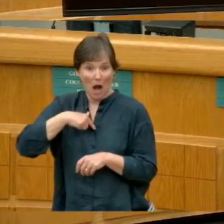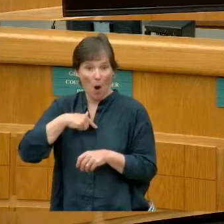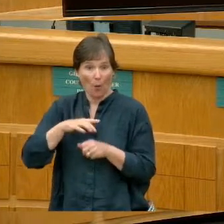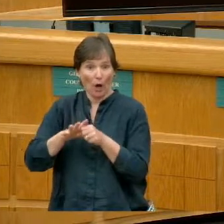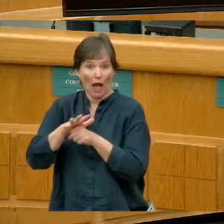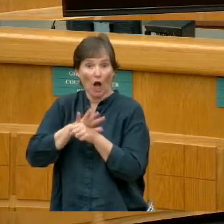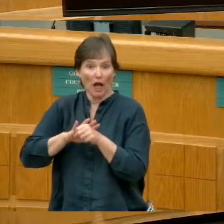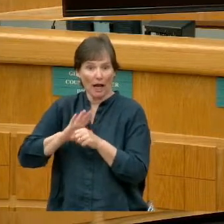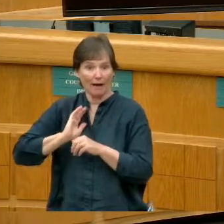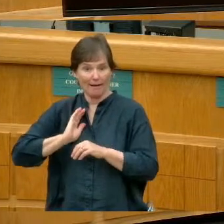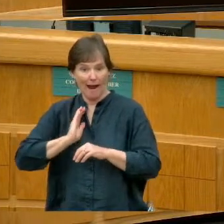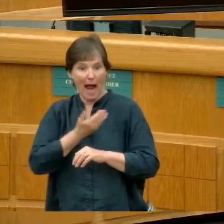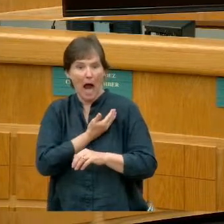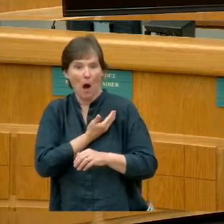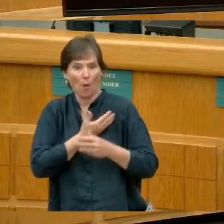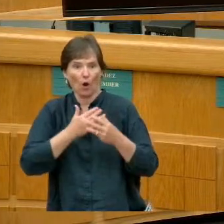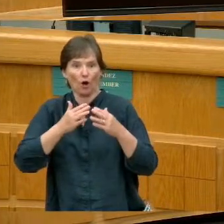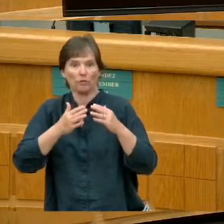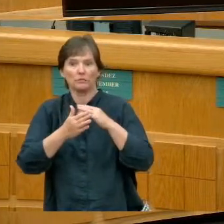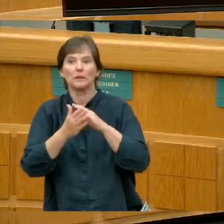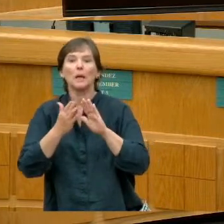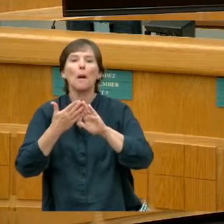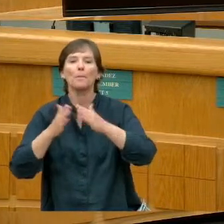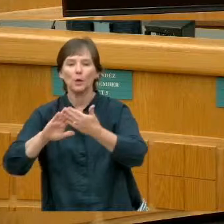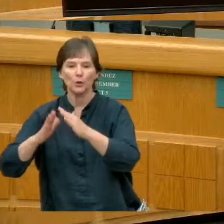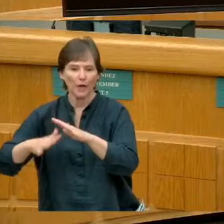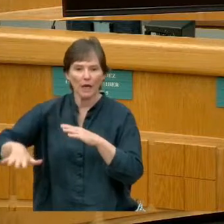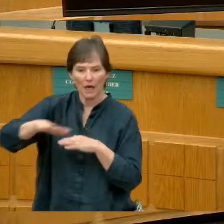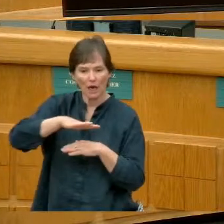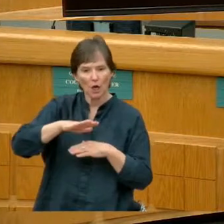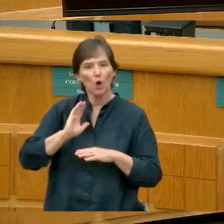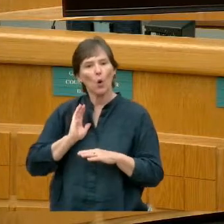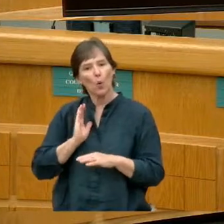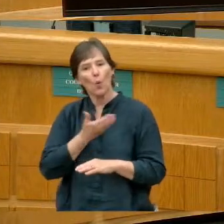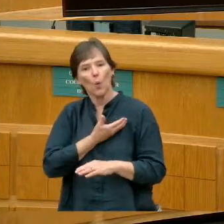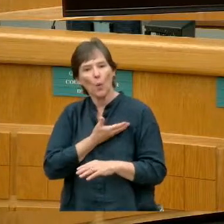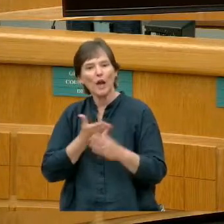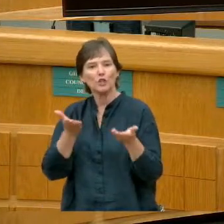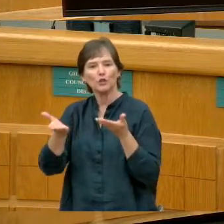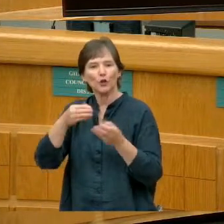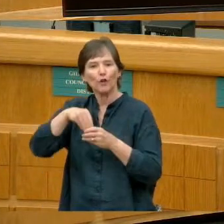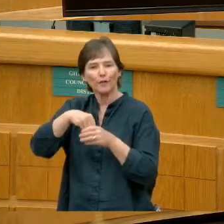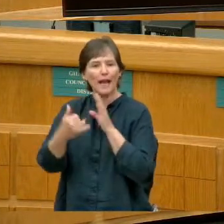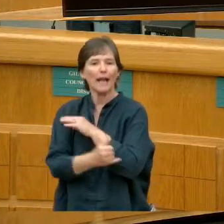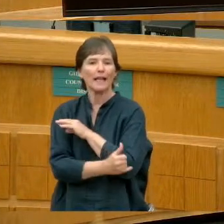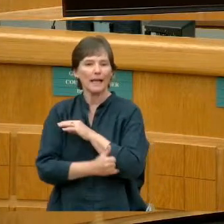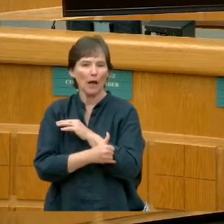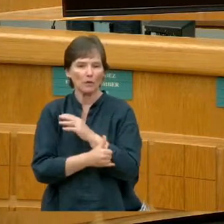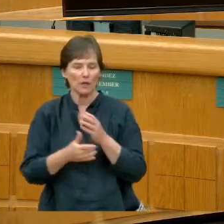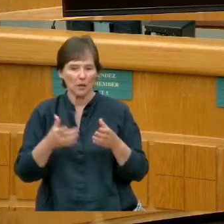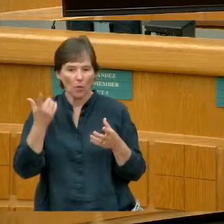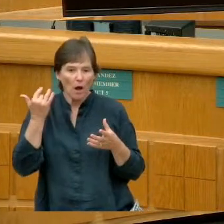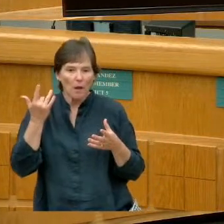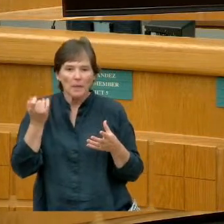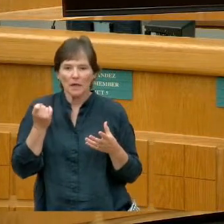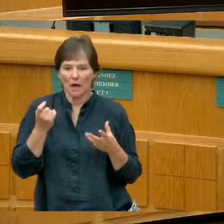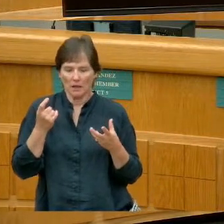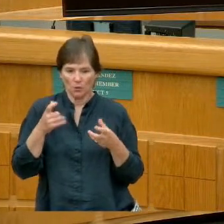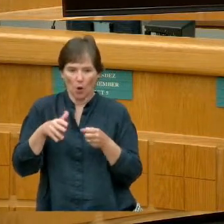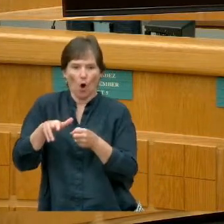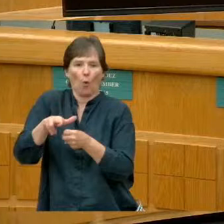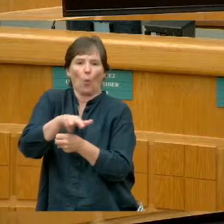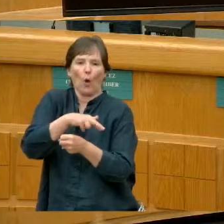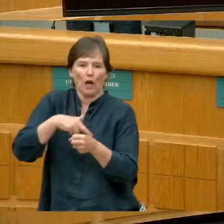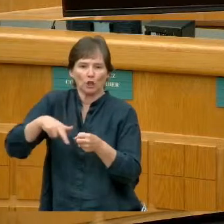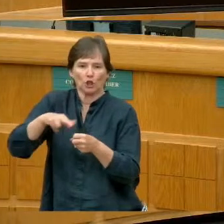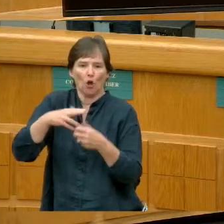that are our neighbors. This is who we serve here in Nueces County because we are a regional healthcare center. And I want to